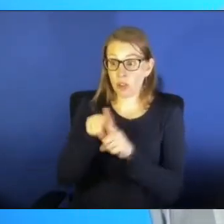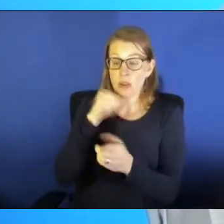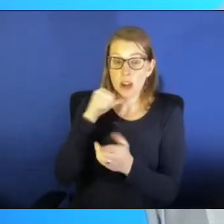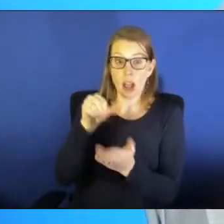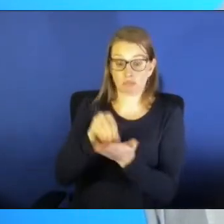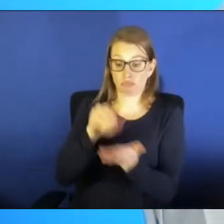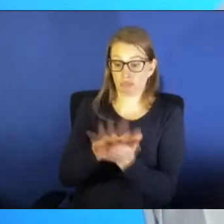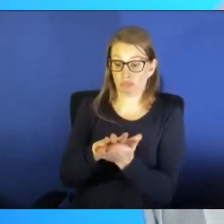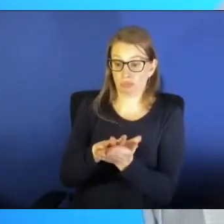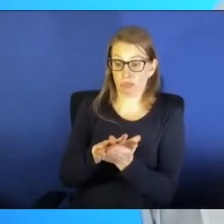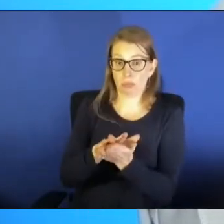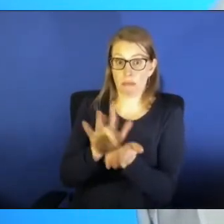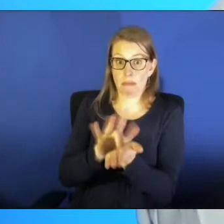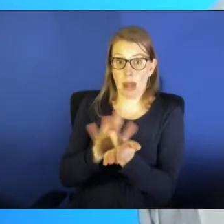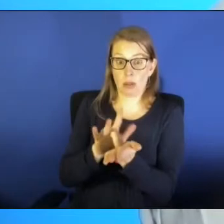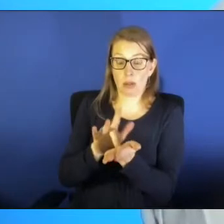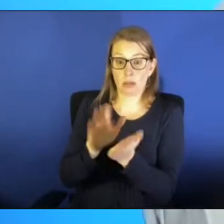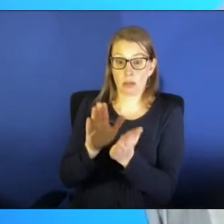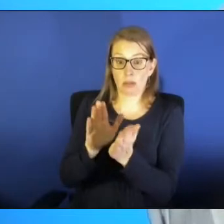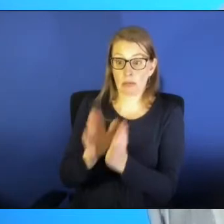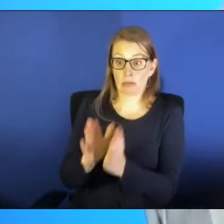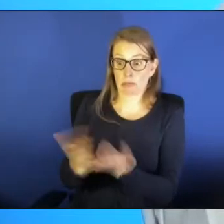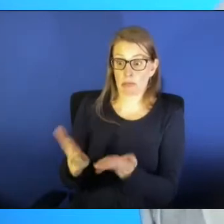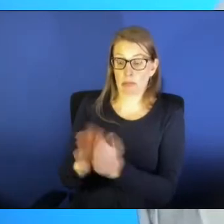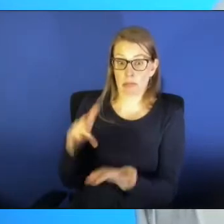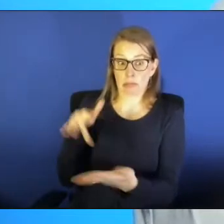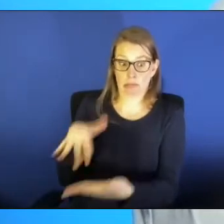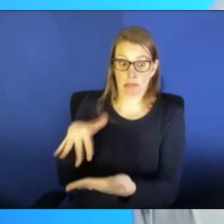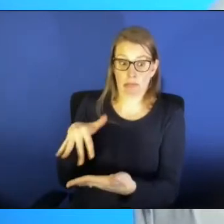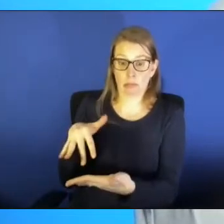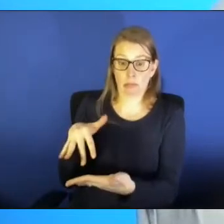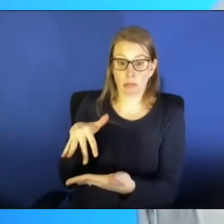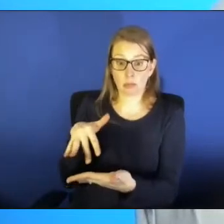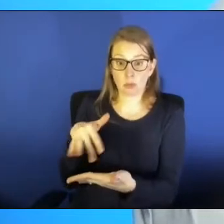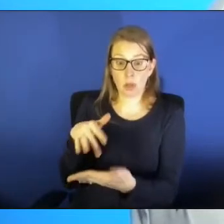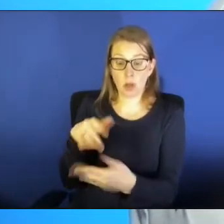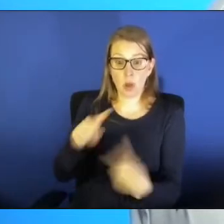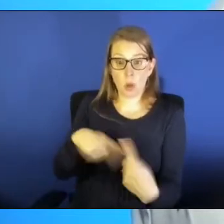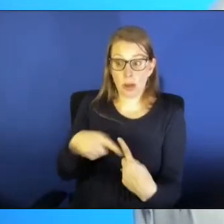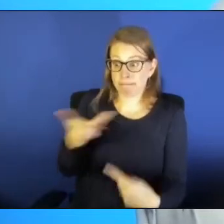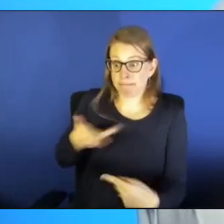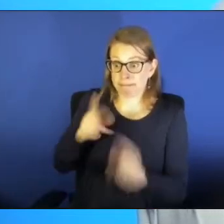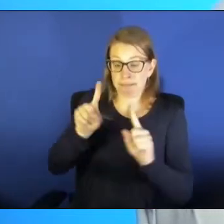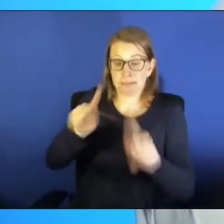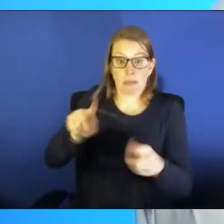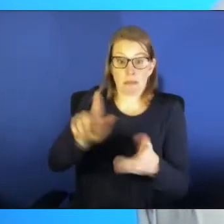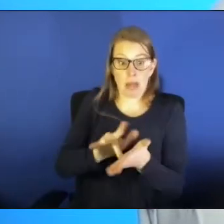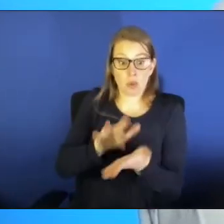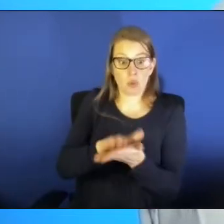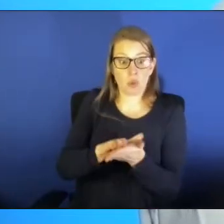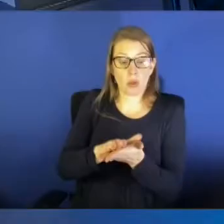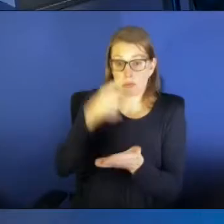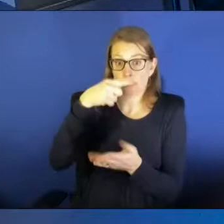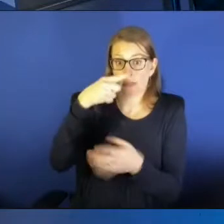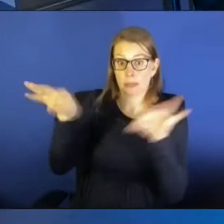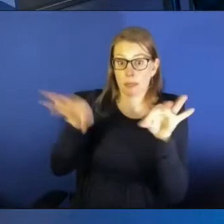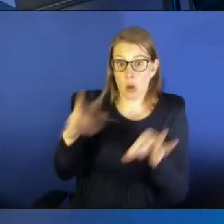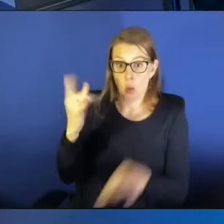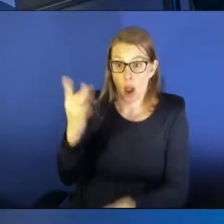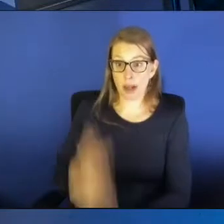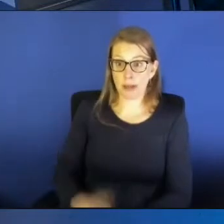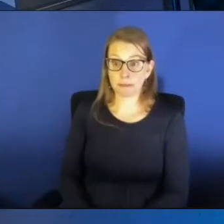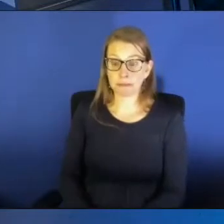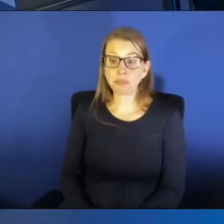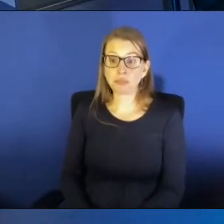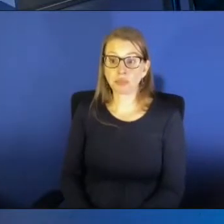all going to medical school. Could you explain a little bit about why that is? Yeah, it's just that